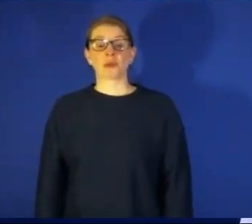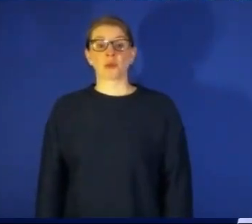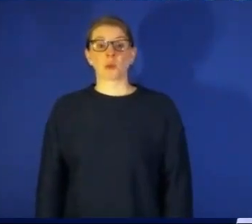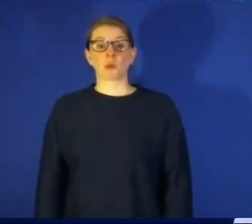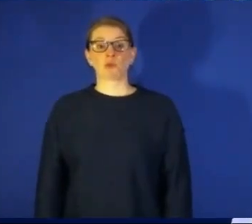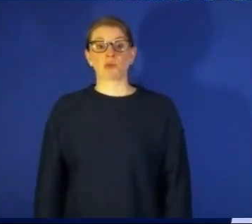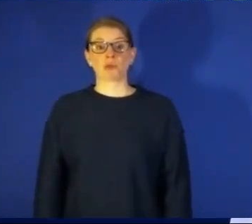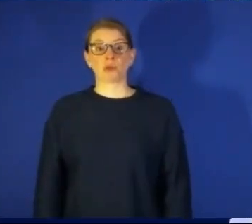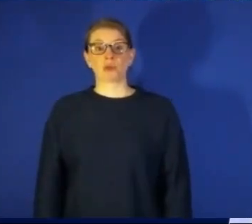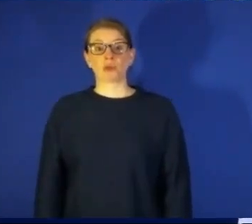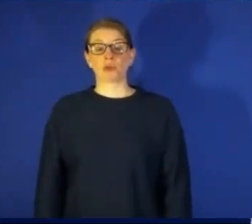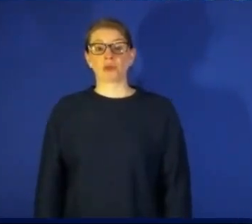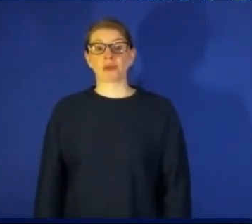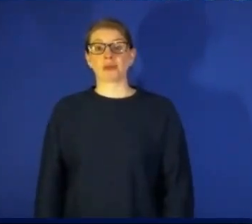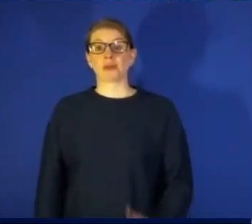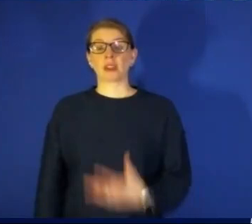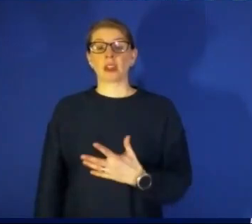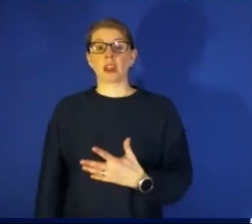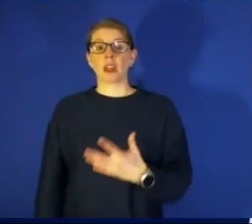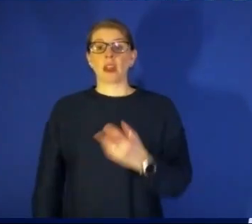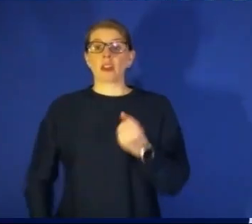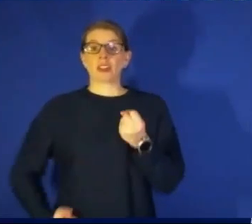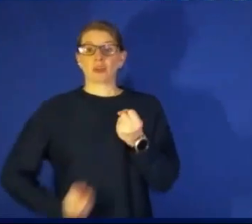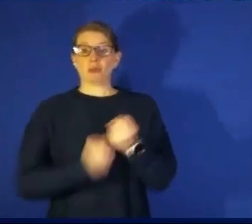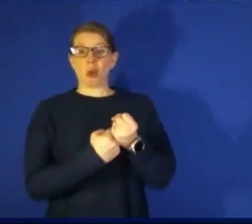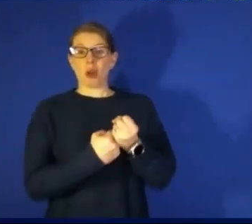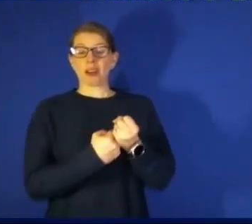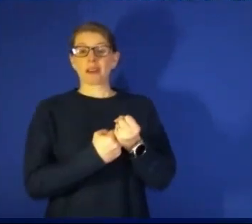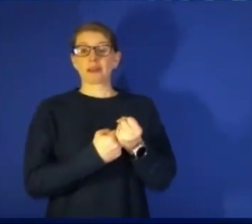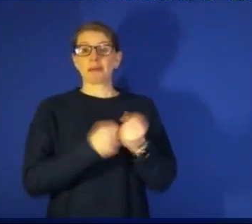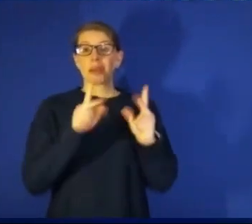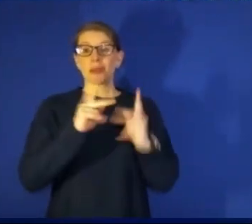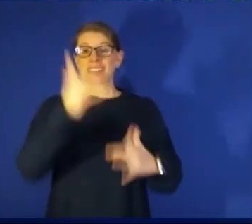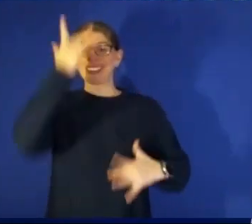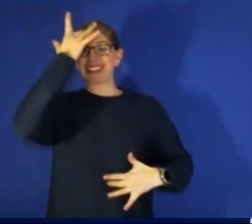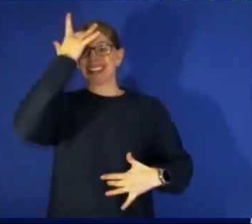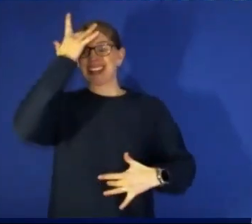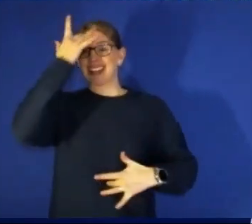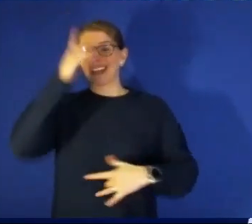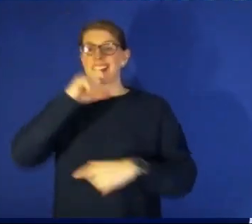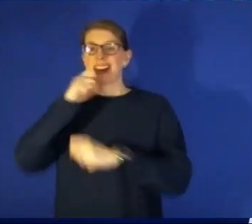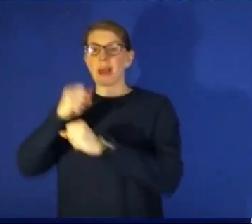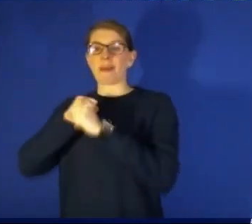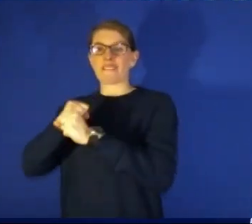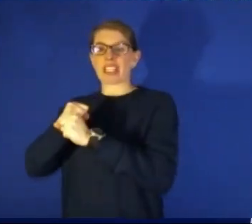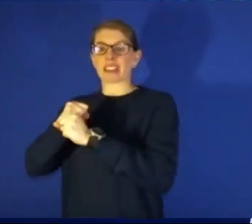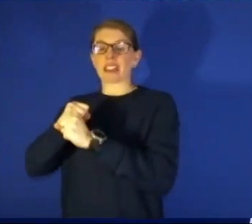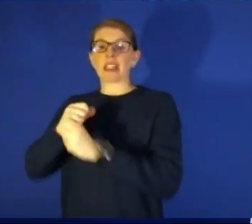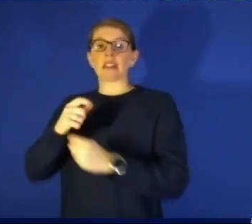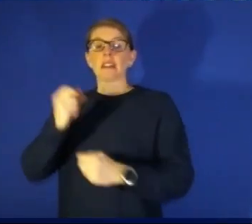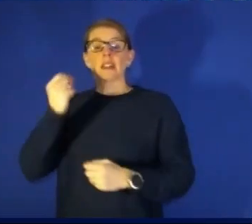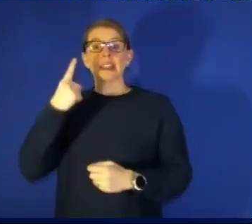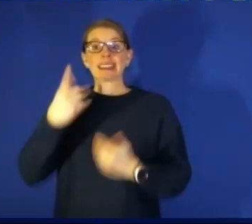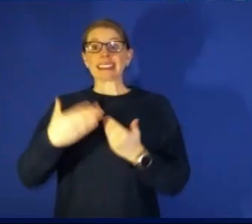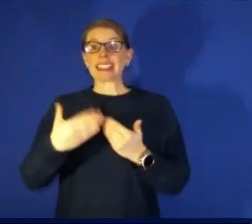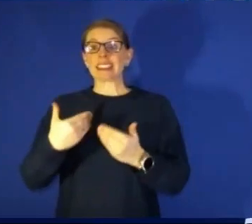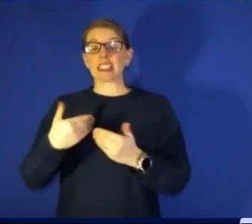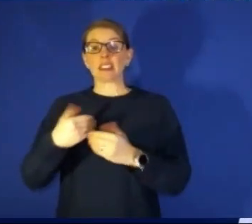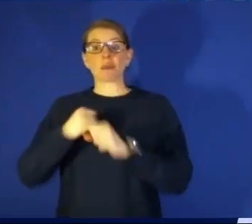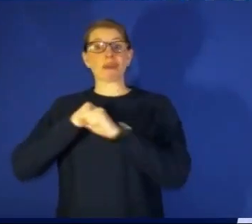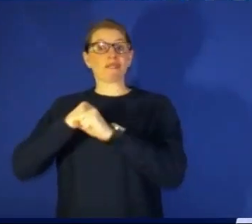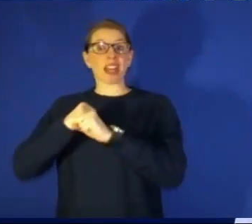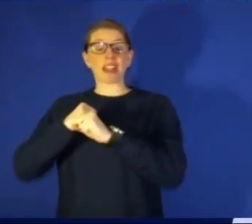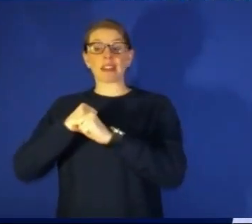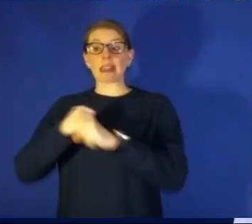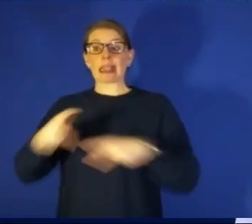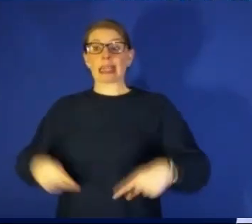support to people who get sick rather than prevention. It's irritating because it's much cheaper to prevent a case of kidney failure than it is